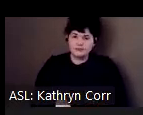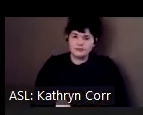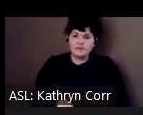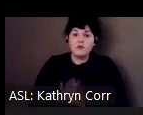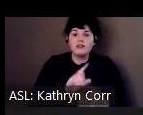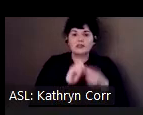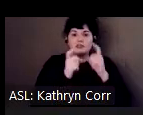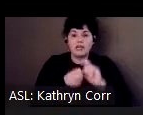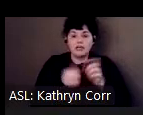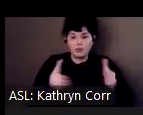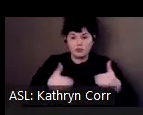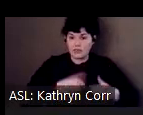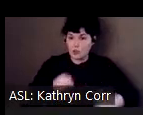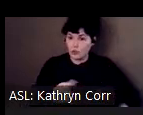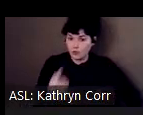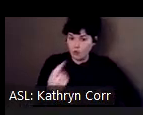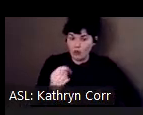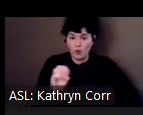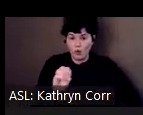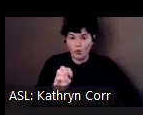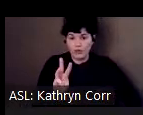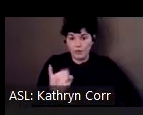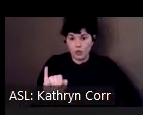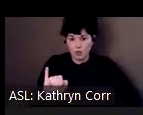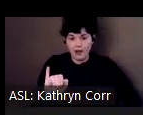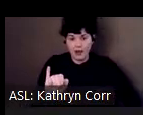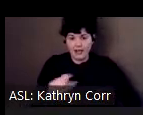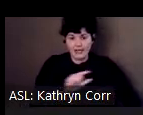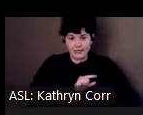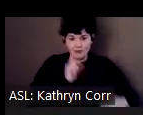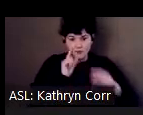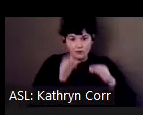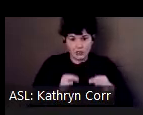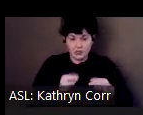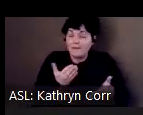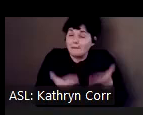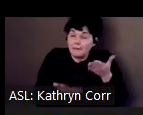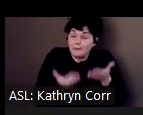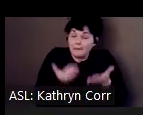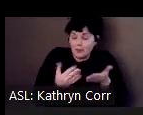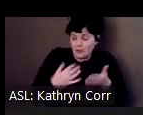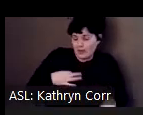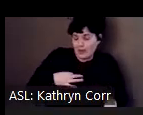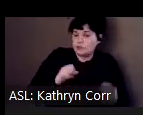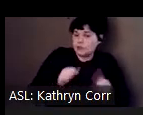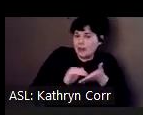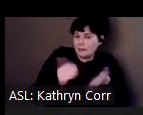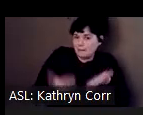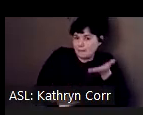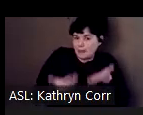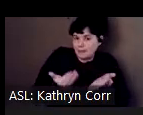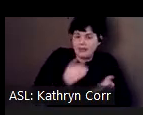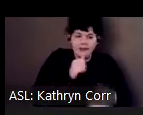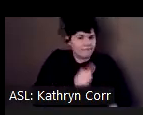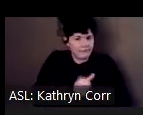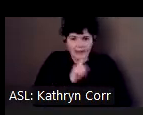1 OWI conviction may be eligible to have it set aside. It is not a